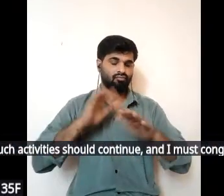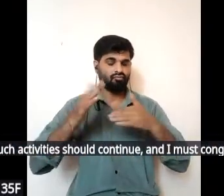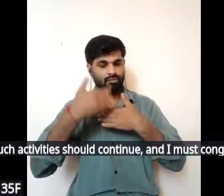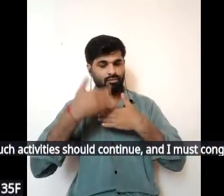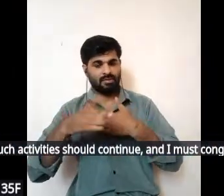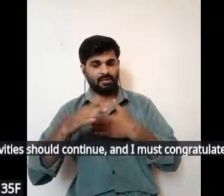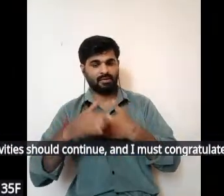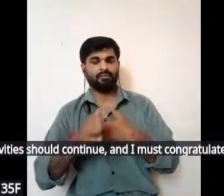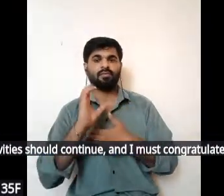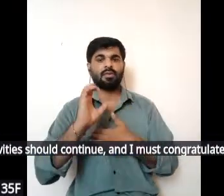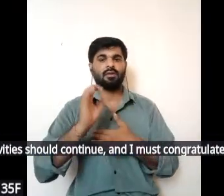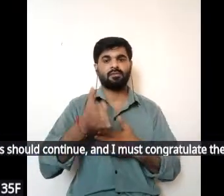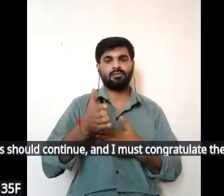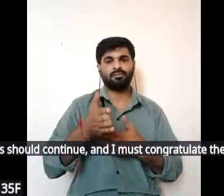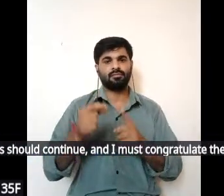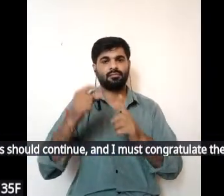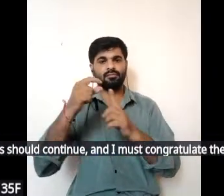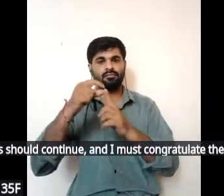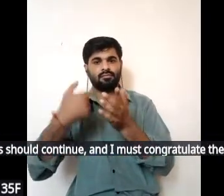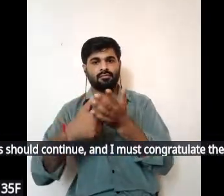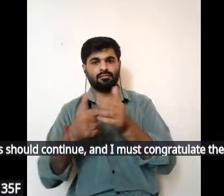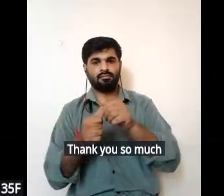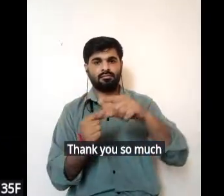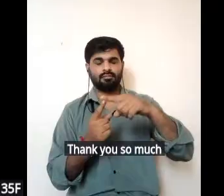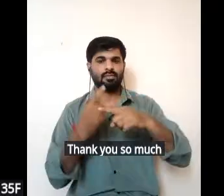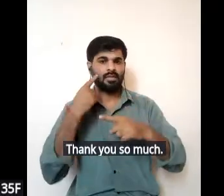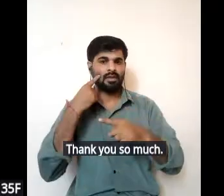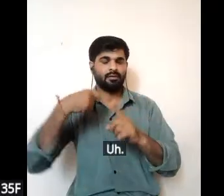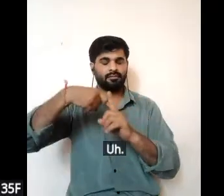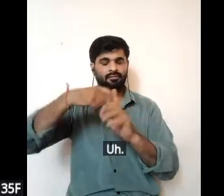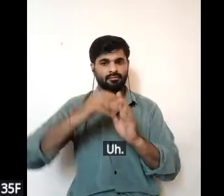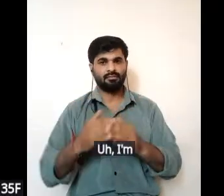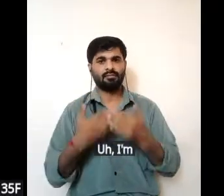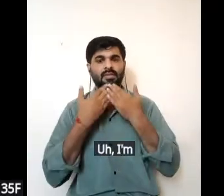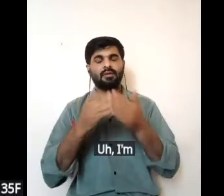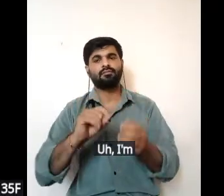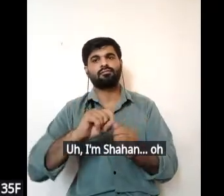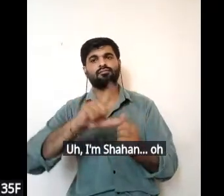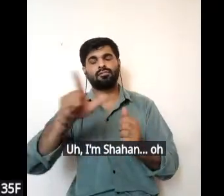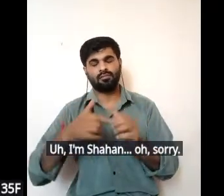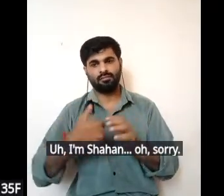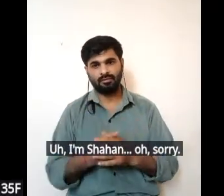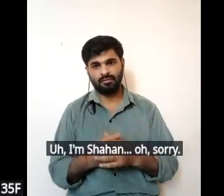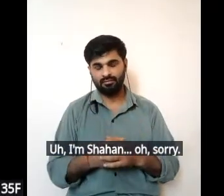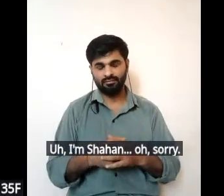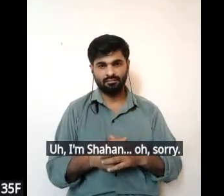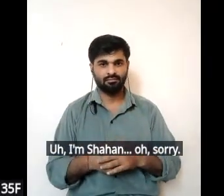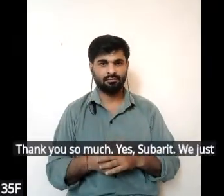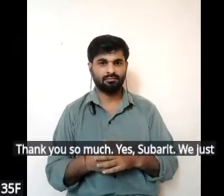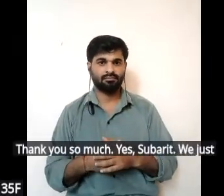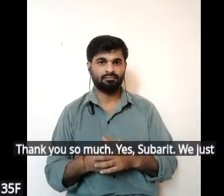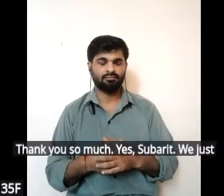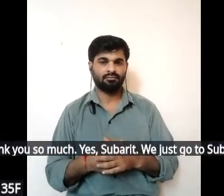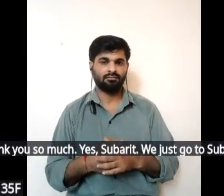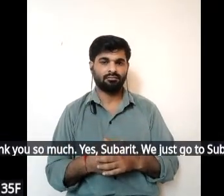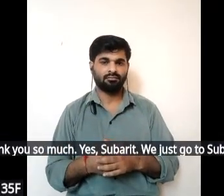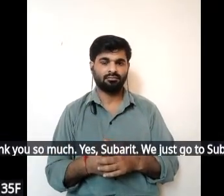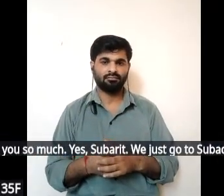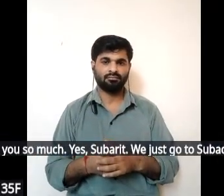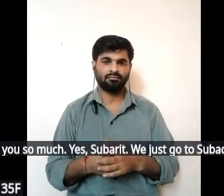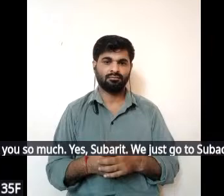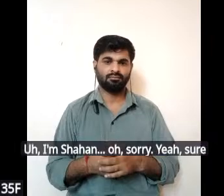team. Thanks. Thank you so much. Yes, Subhajit. Shahan, oh, sorry. We just go to Subhajit and then. Yeah,